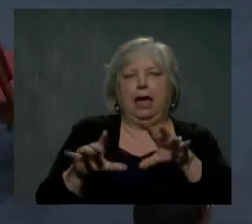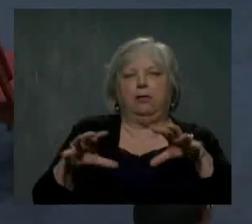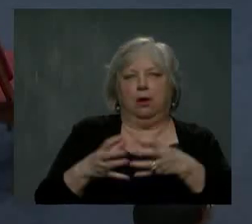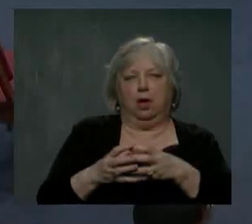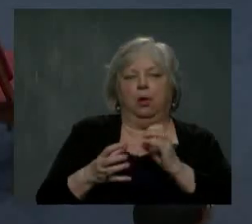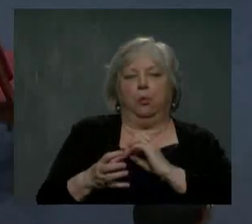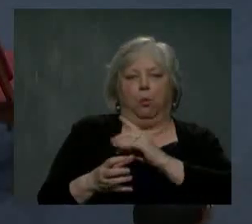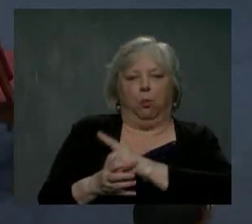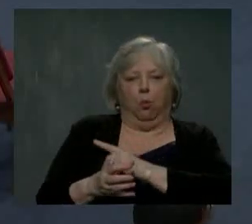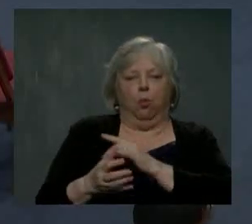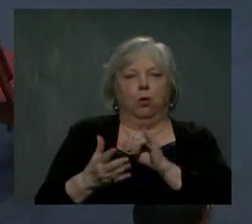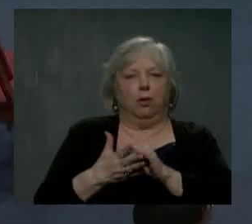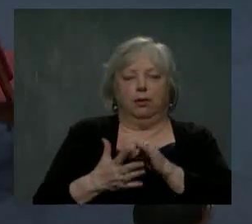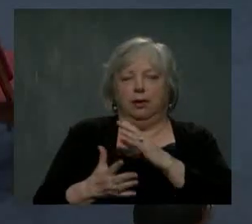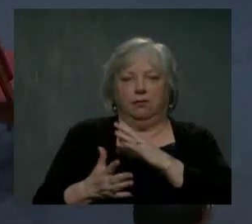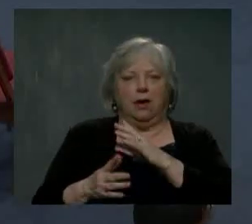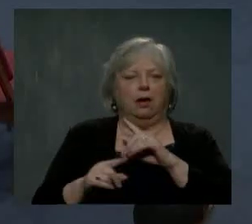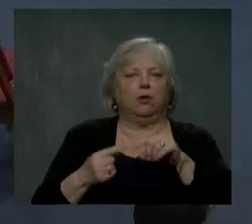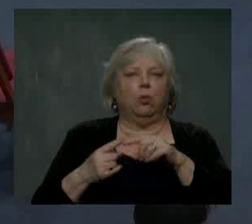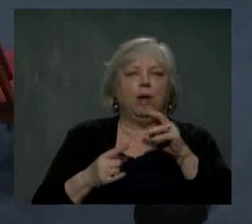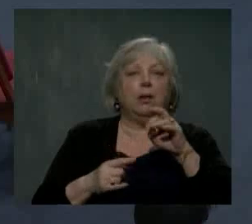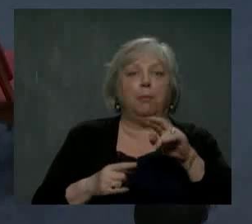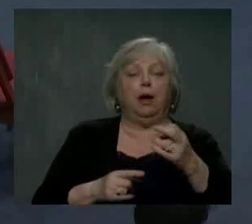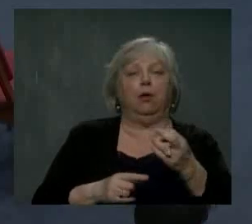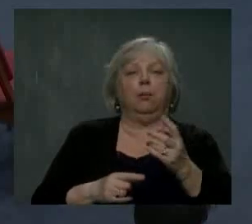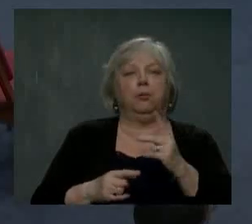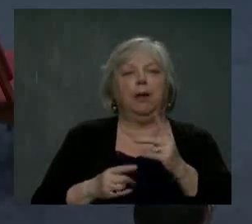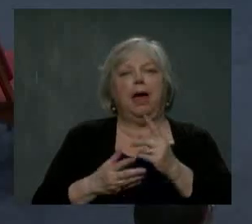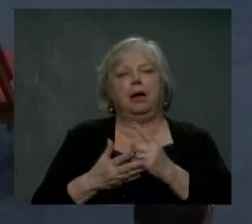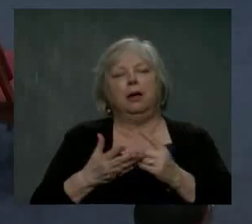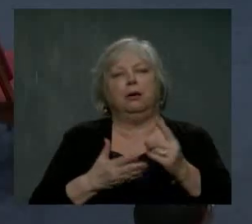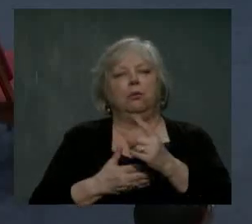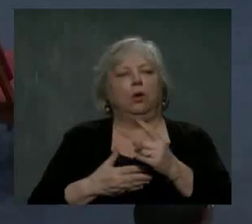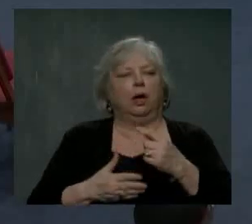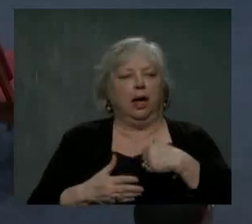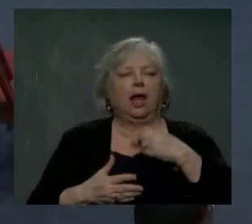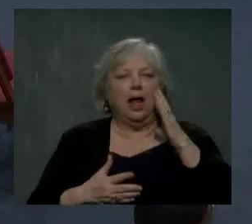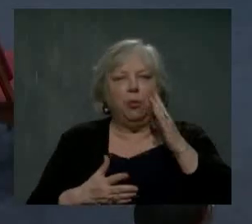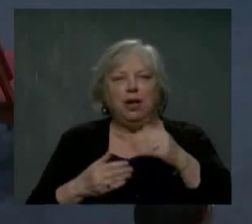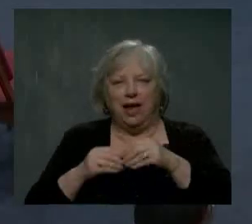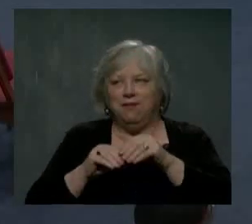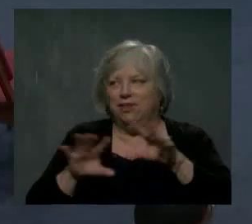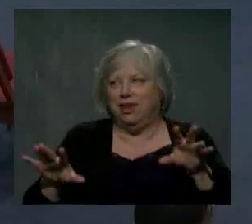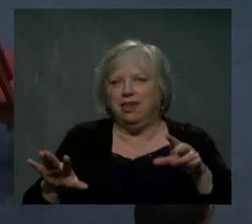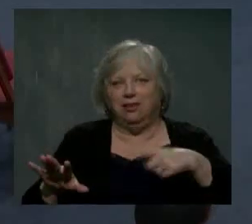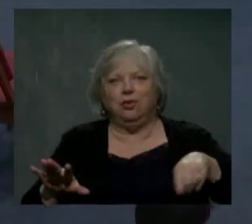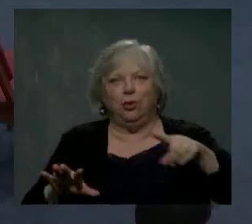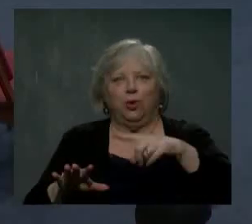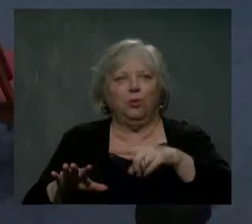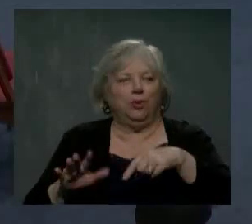When the mayor gets back or next week, I would like us to, and I will have this sent out to you.